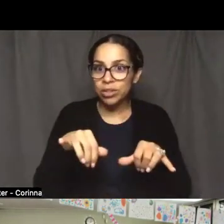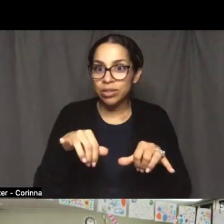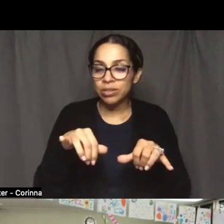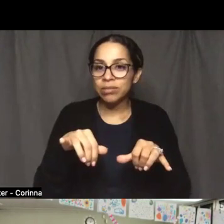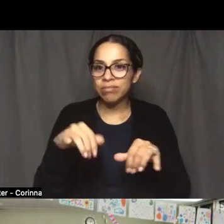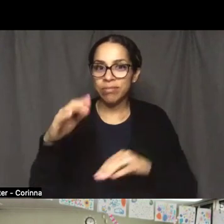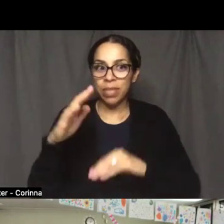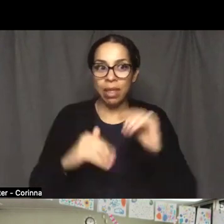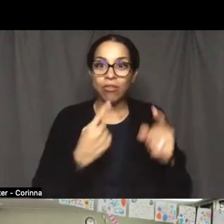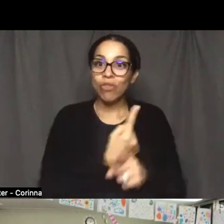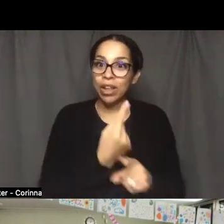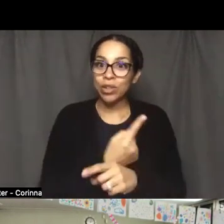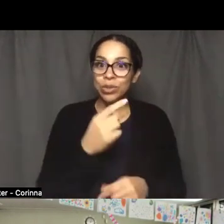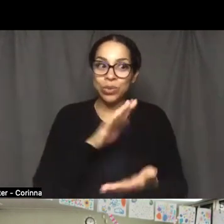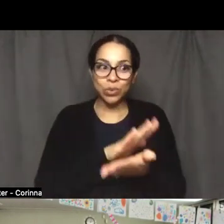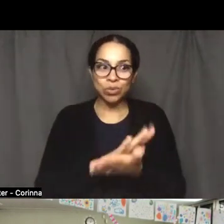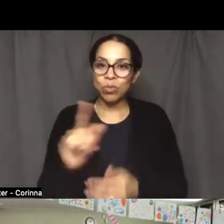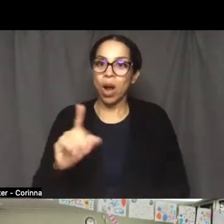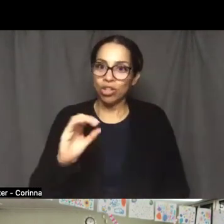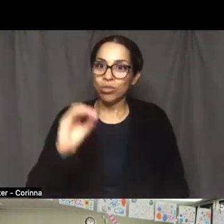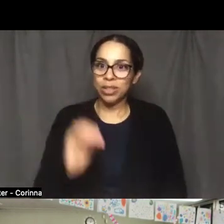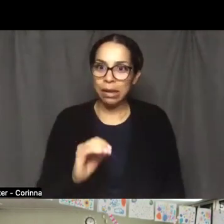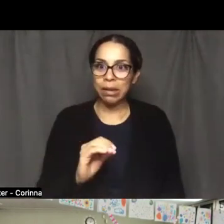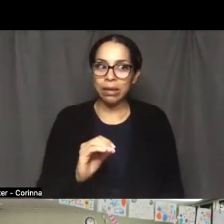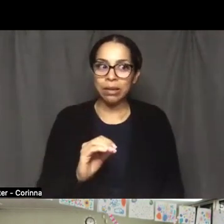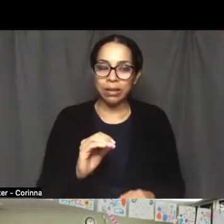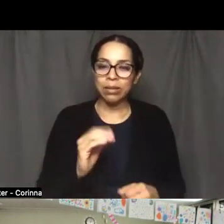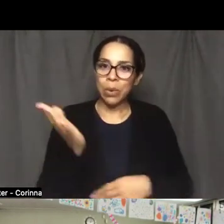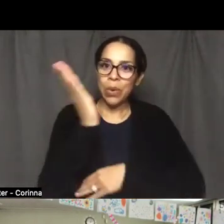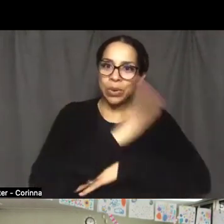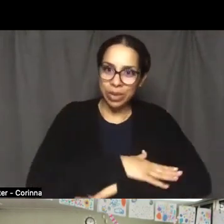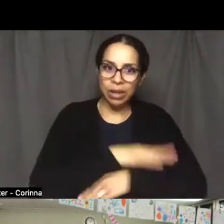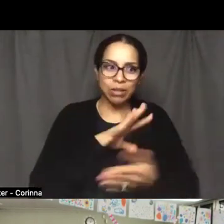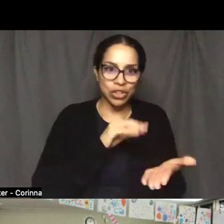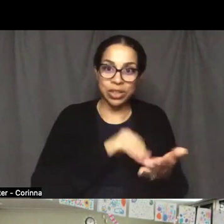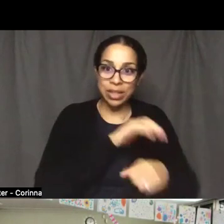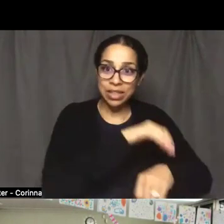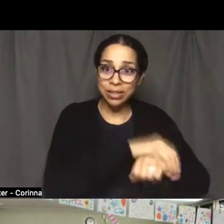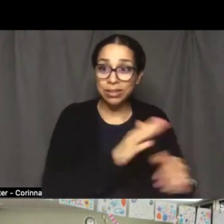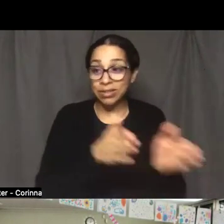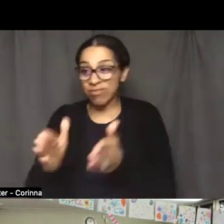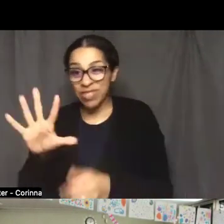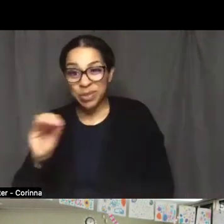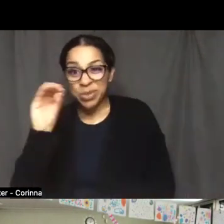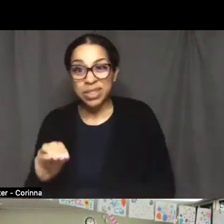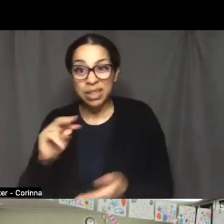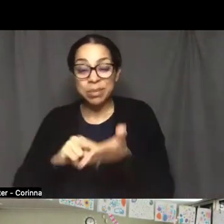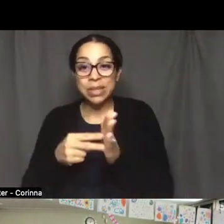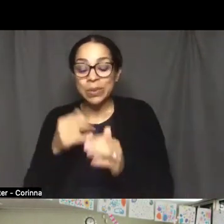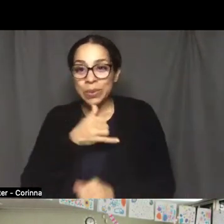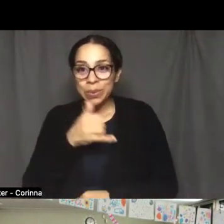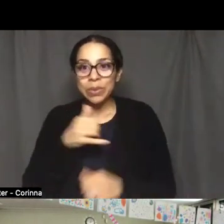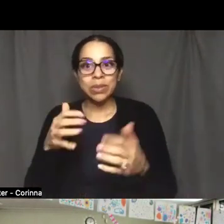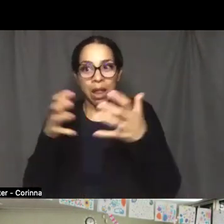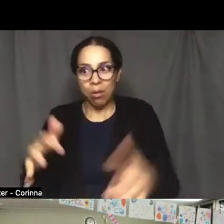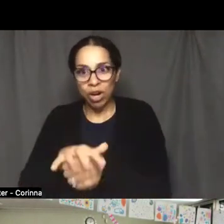a lot of pressure on teachers to try and fit everything in that they need to fit in half the amount of time. And it can be challenging